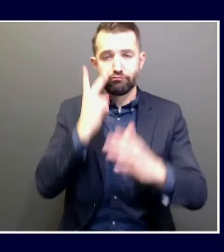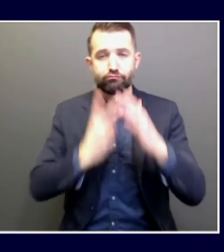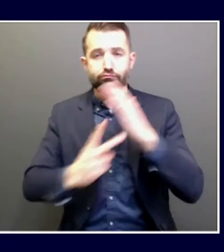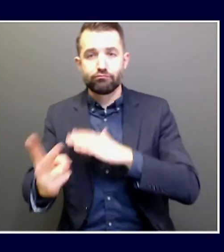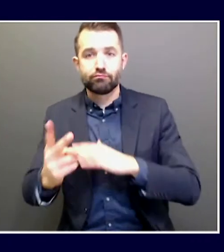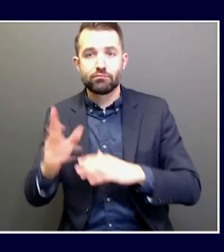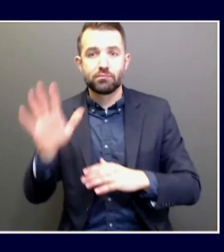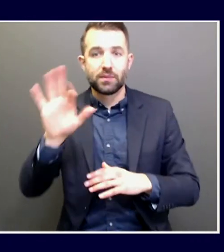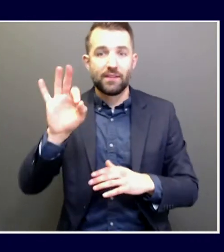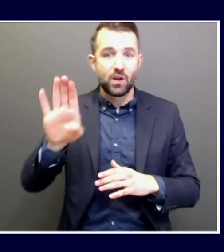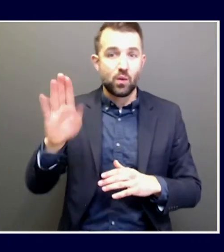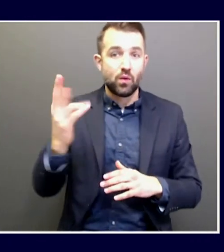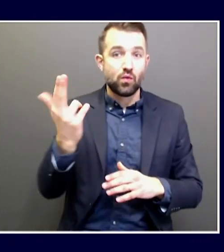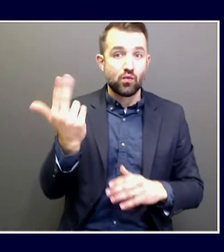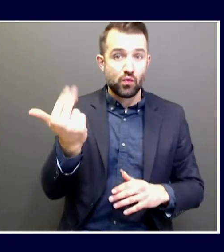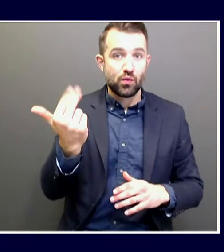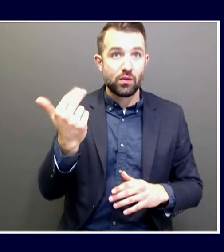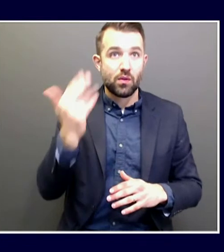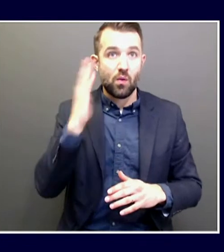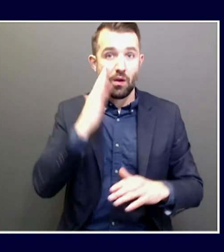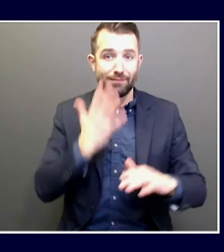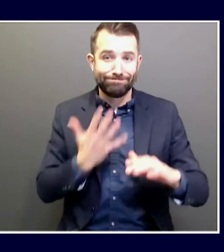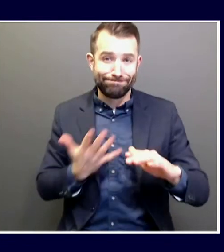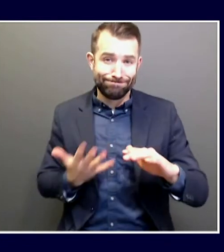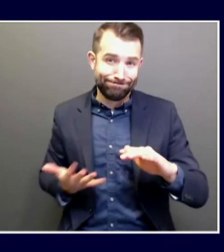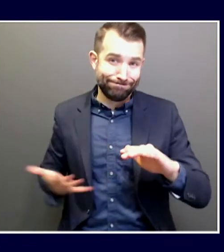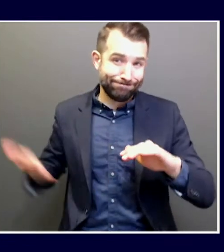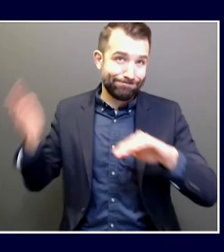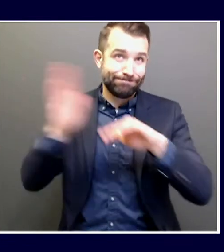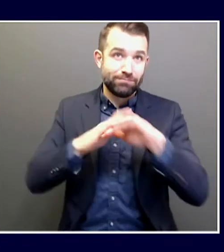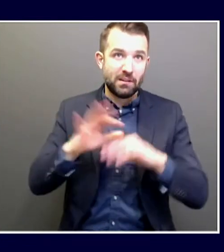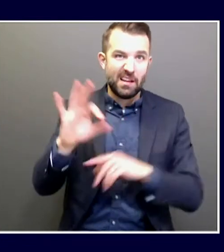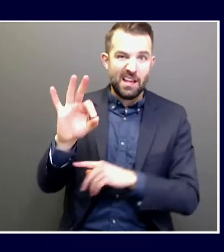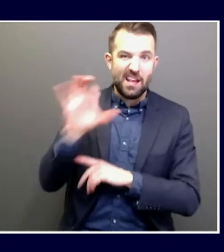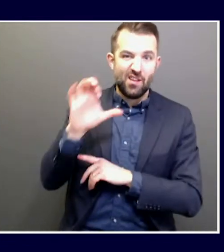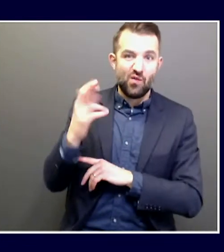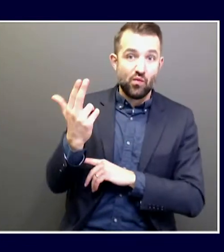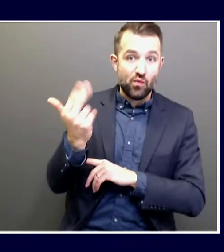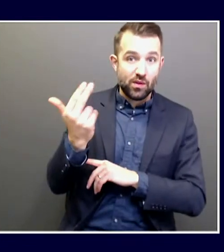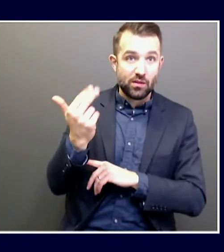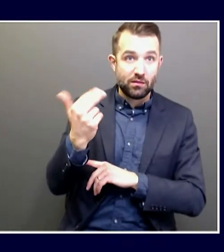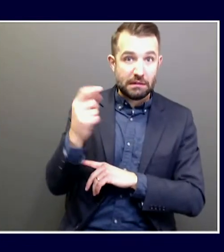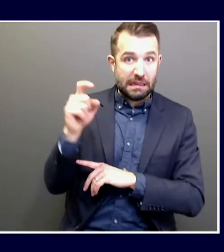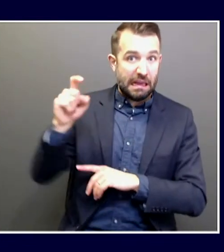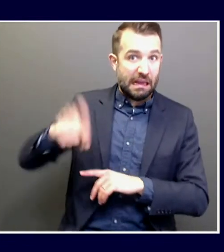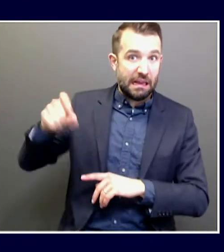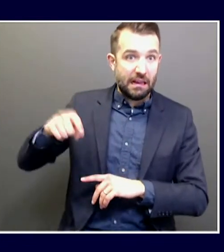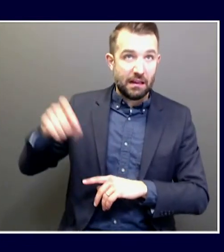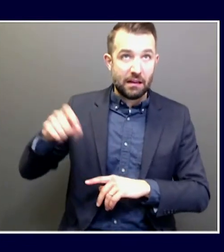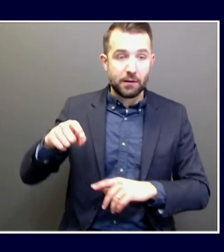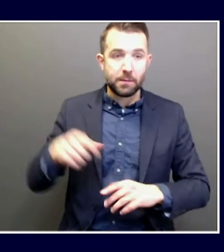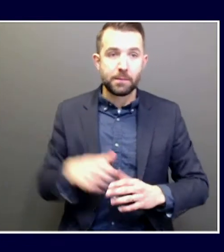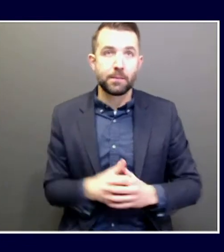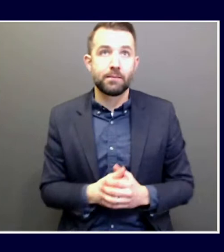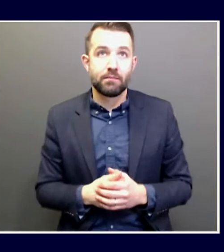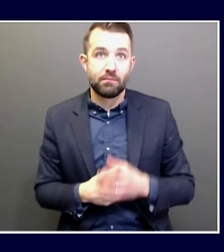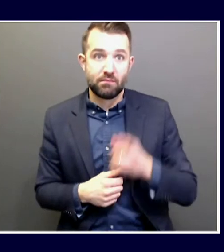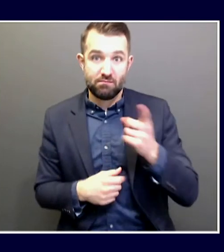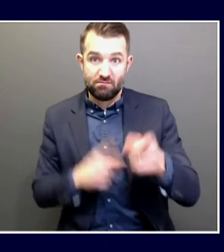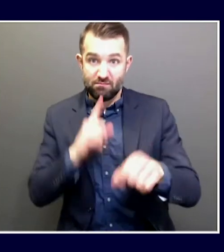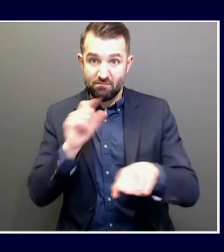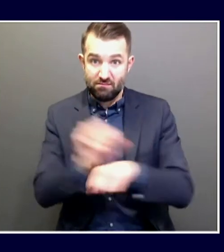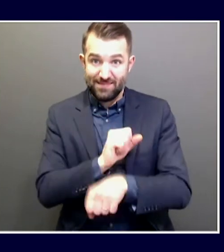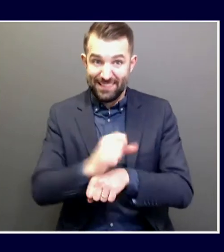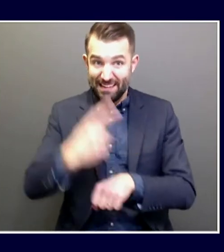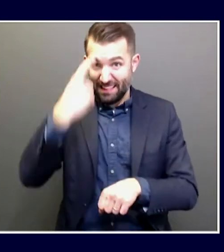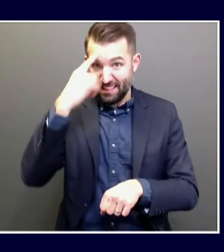that's an extremely high number. How much stock do you put into that estimate? And do you think a surge of that magnitude could be possible in Maine?